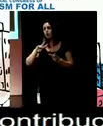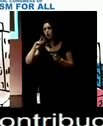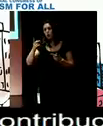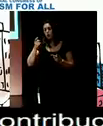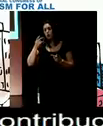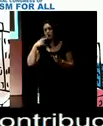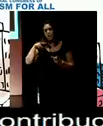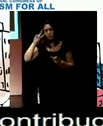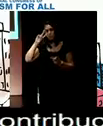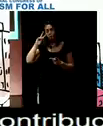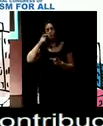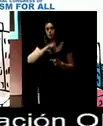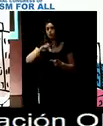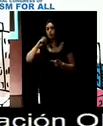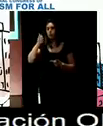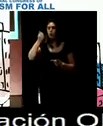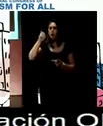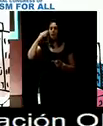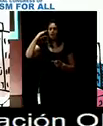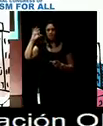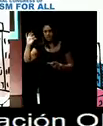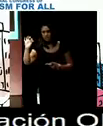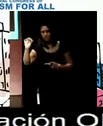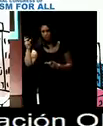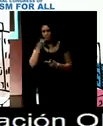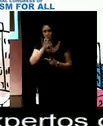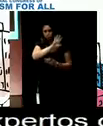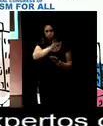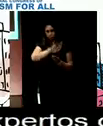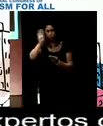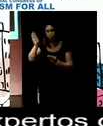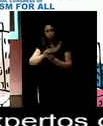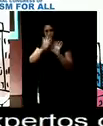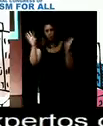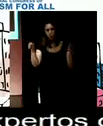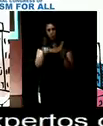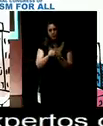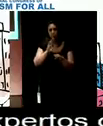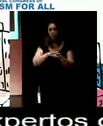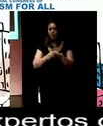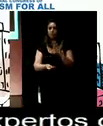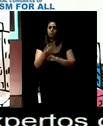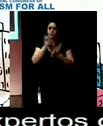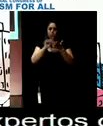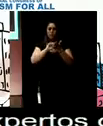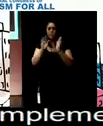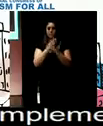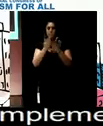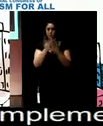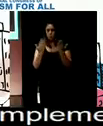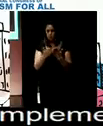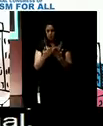of ACS foundations, on the other hand, will be complemented in the development of this